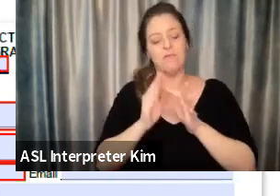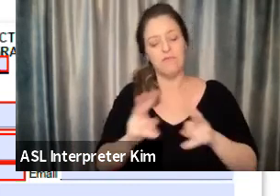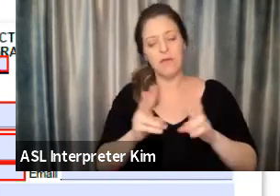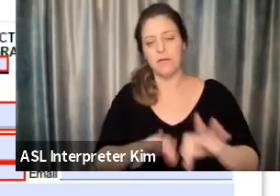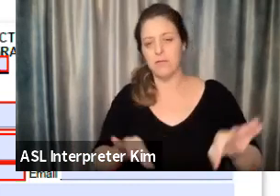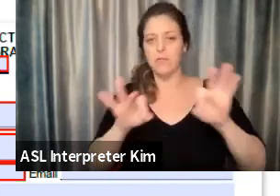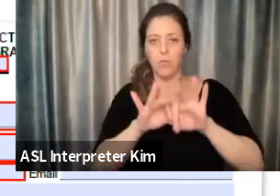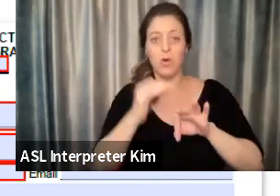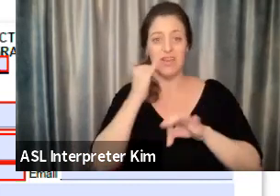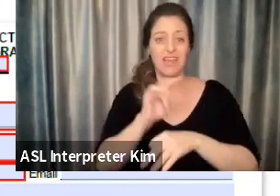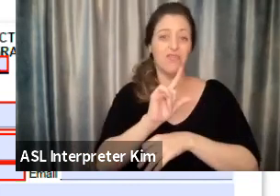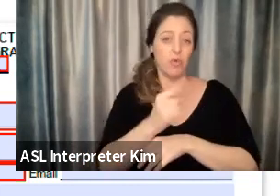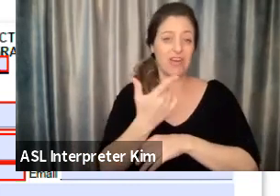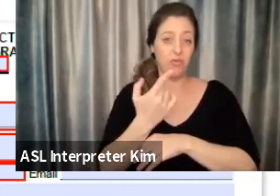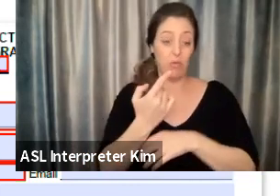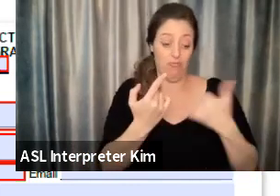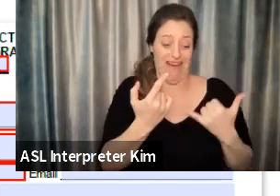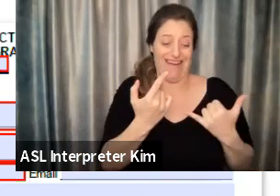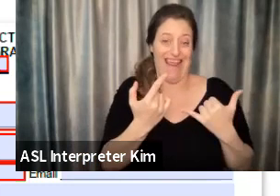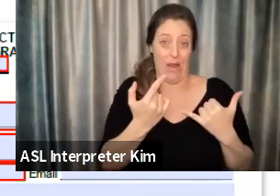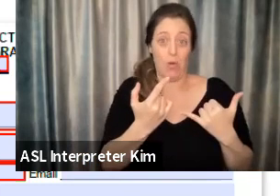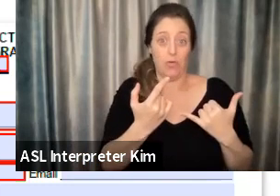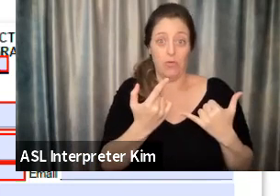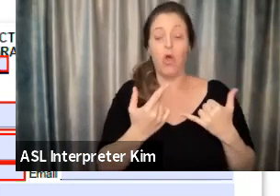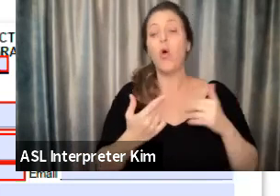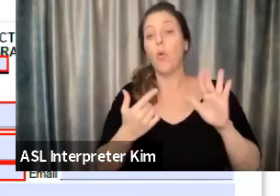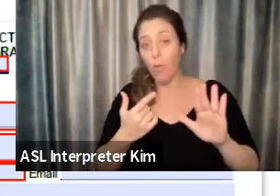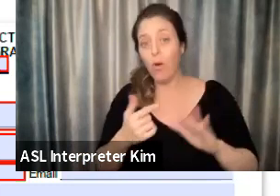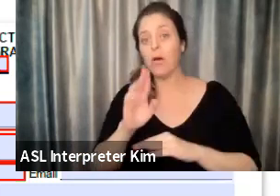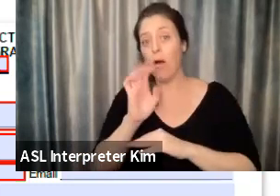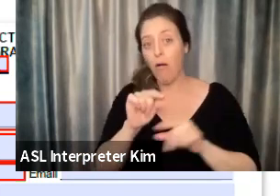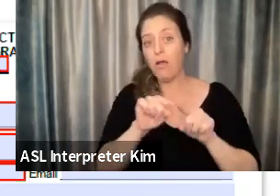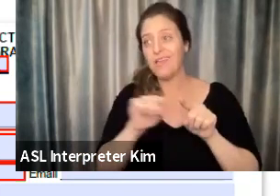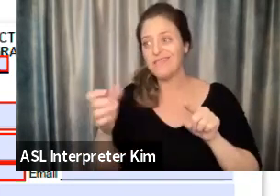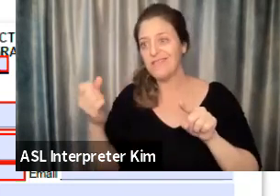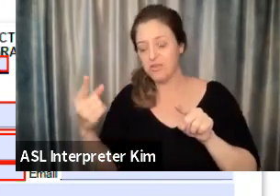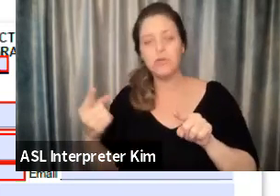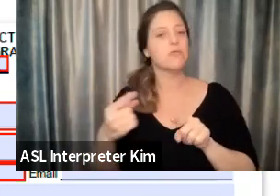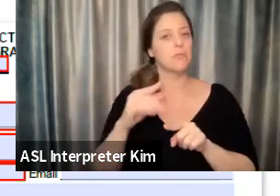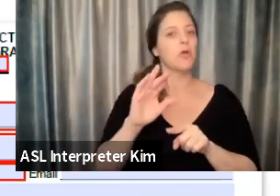requesting for 2021, which is our current year, or 21-22.